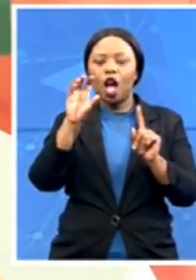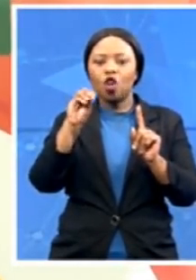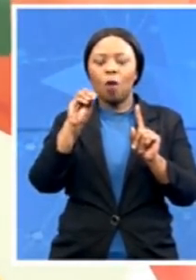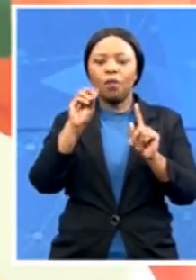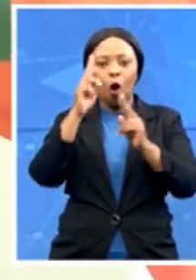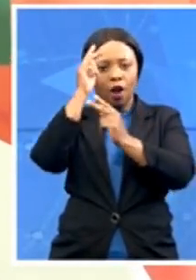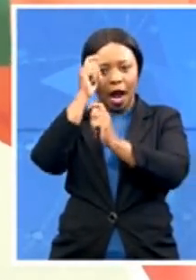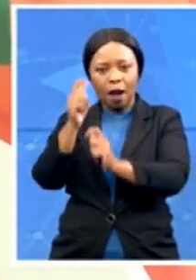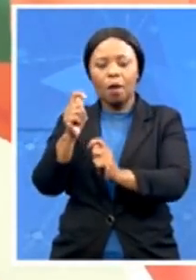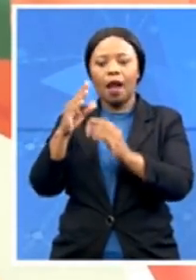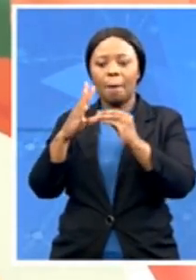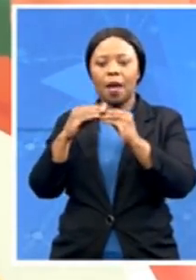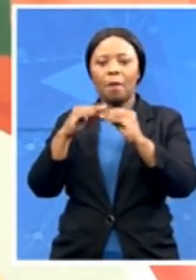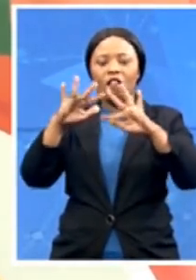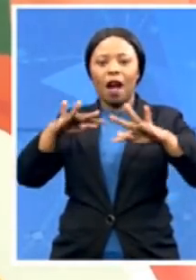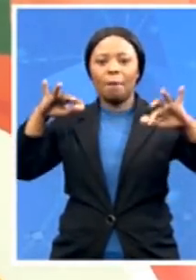Provincial UDM Leadership,